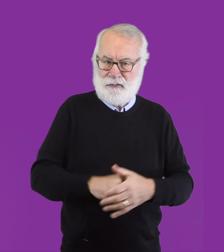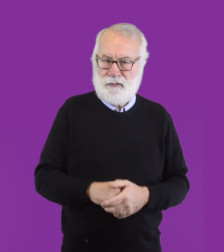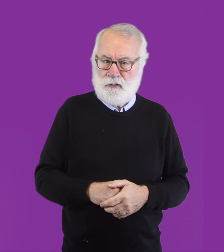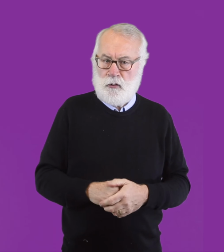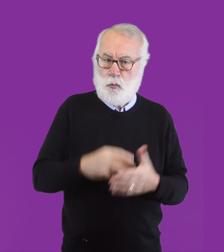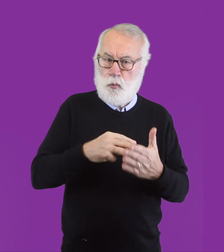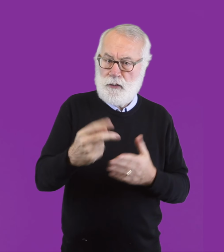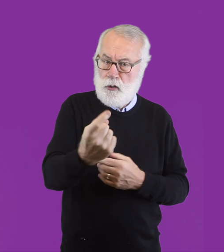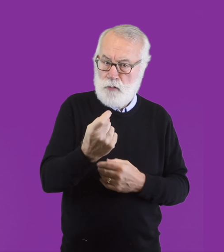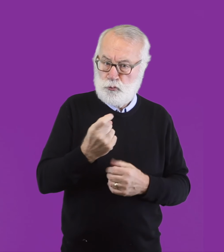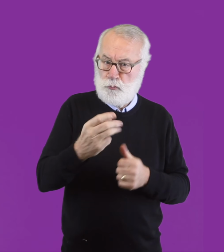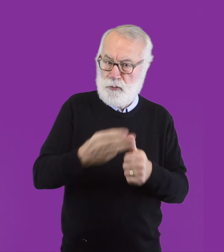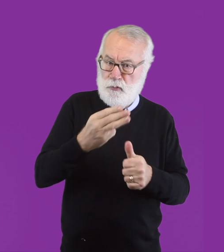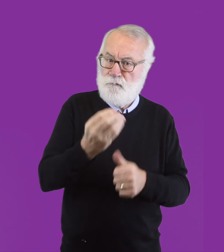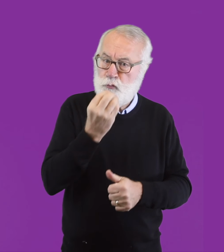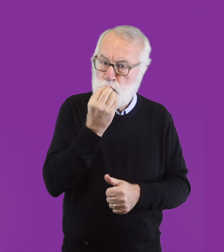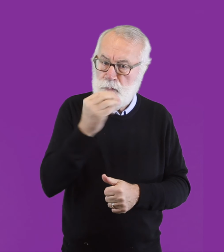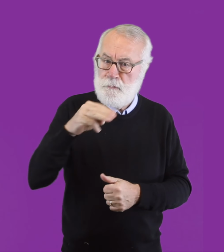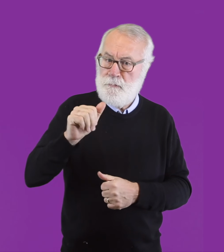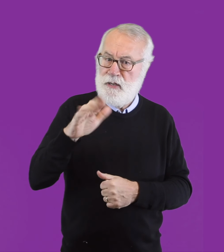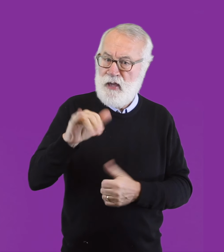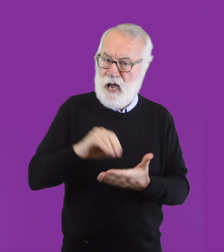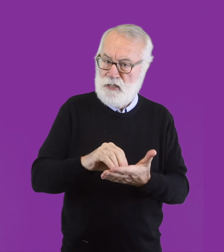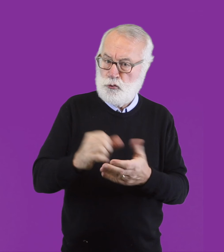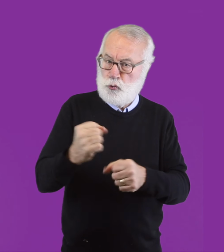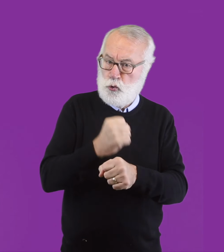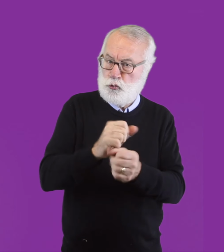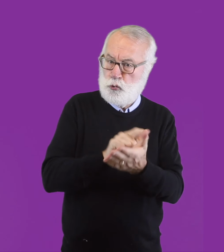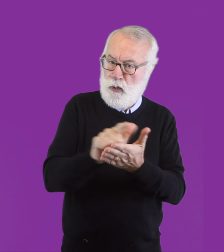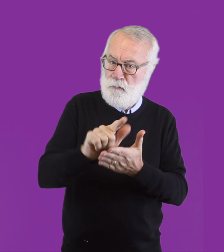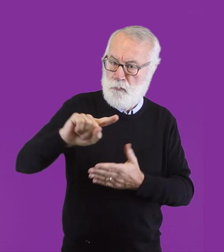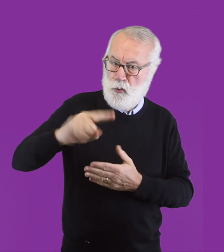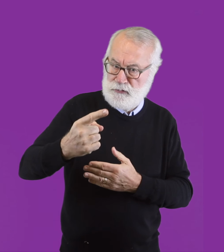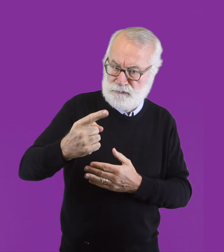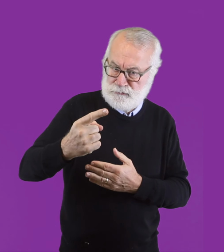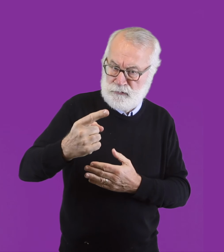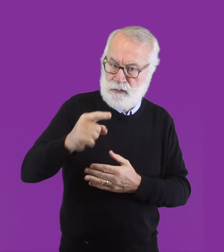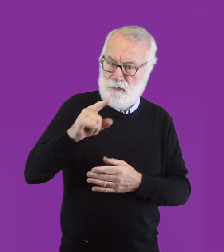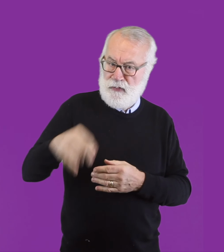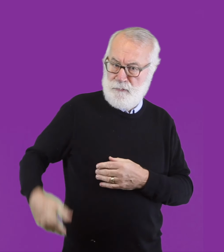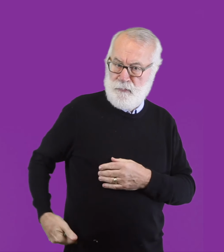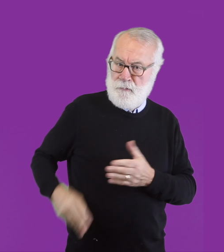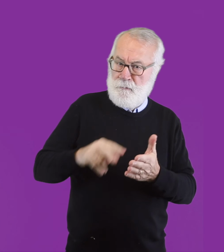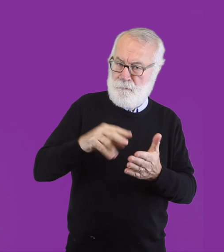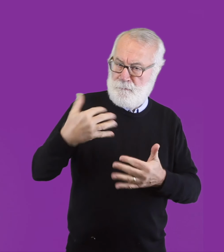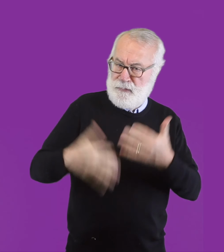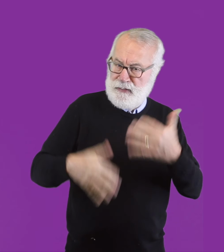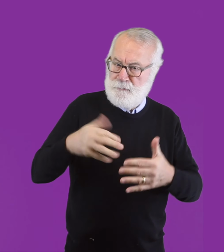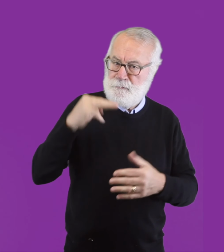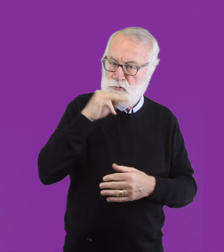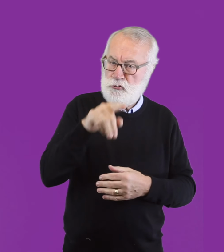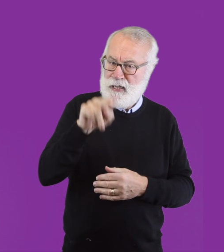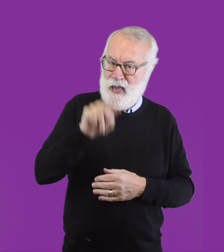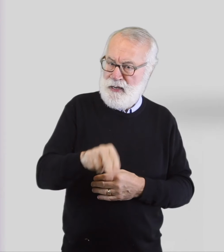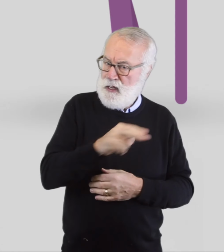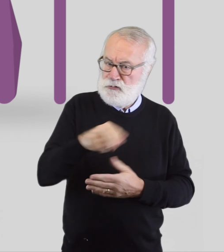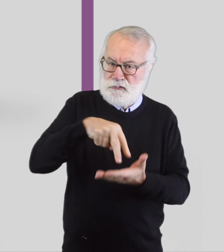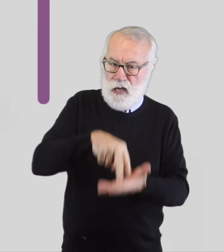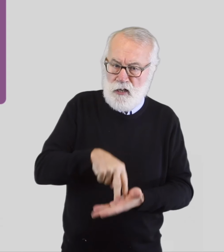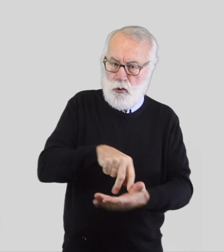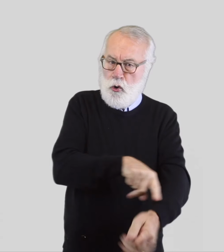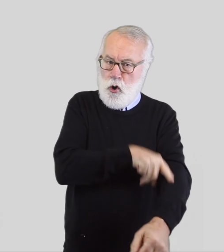the activity is not being completed to an acceptable standard in a timely manner, nor can it be completed repeatedly. When it